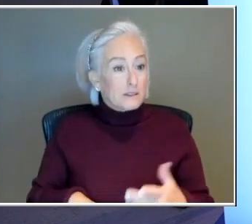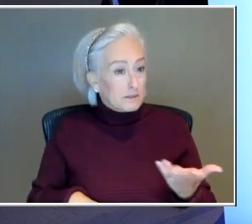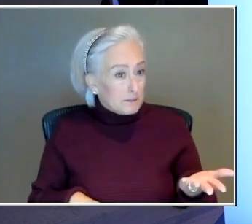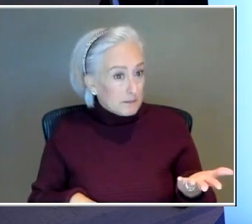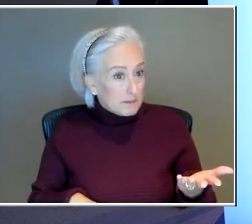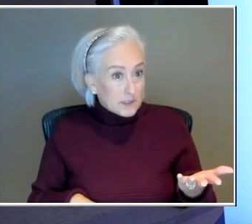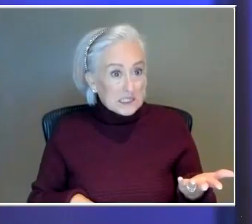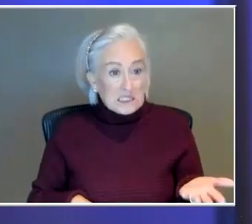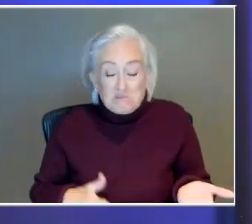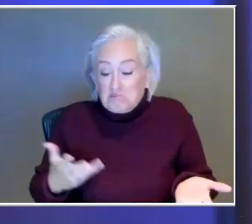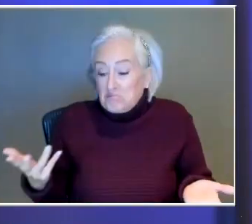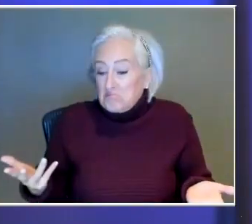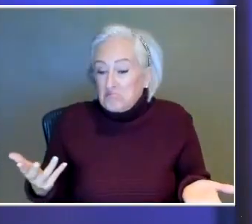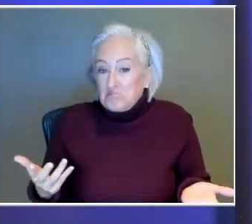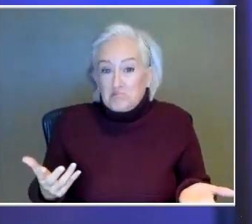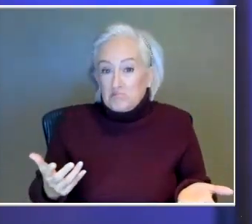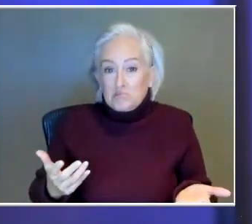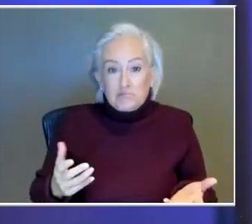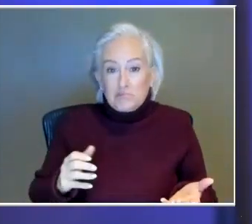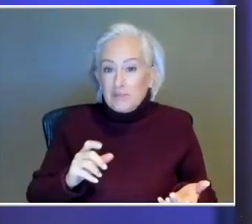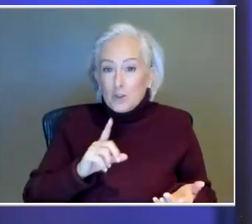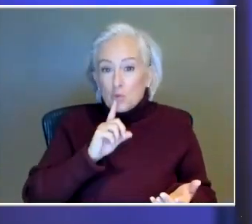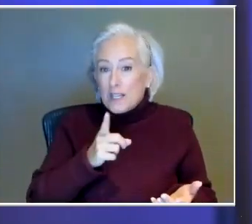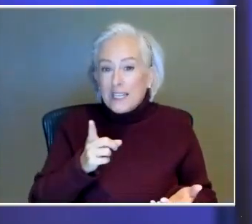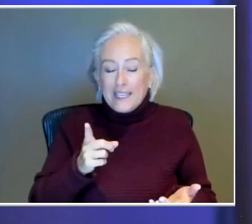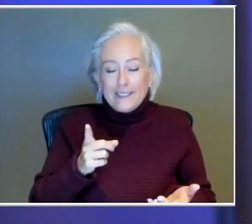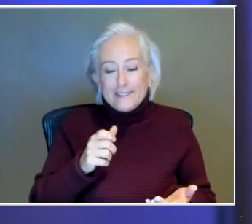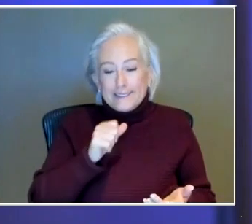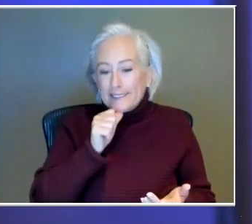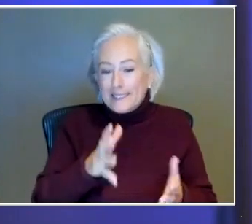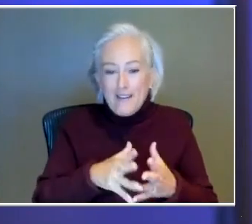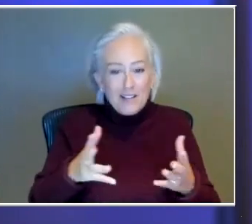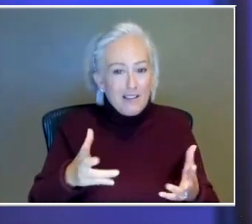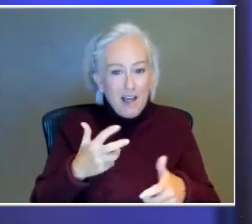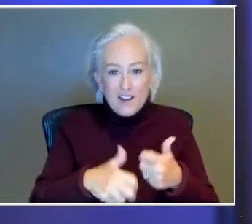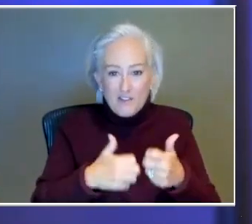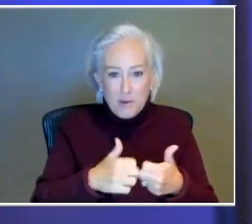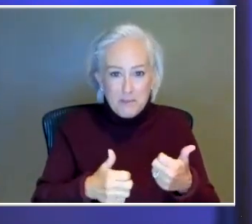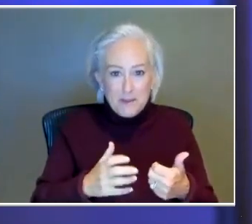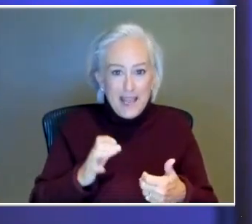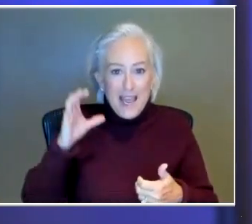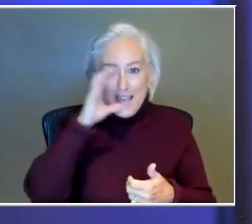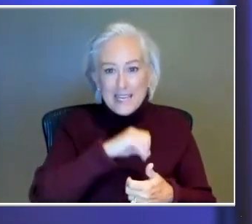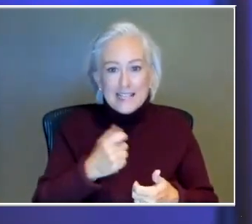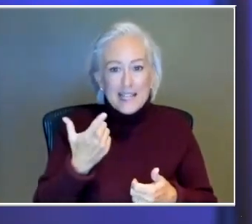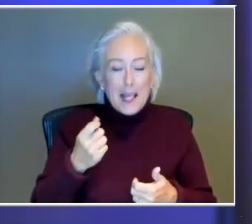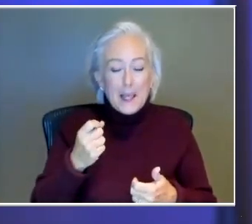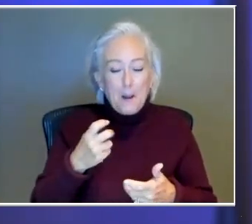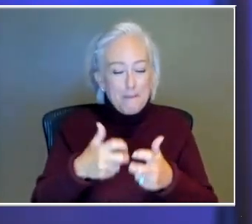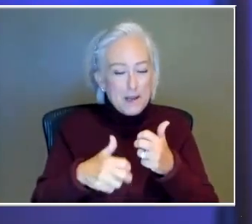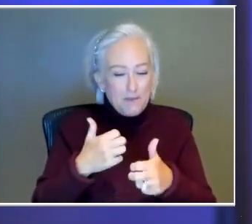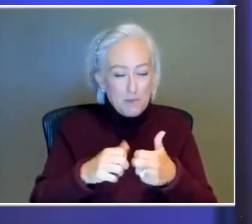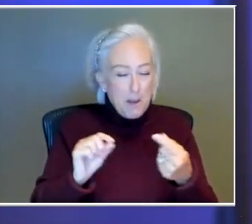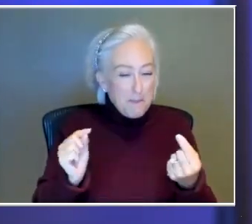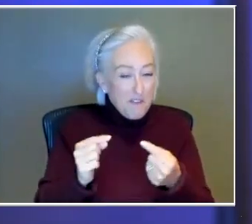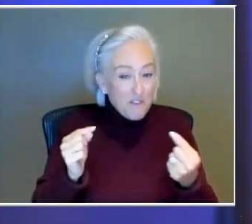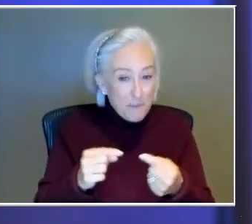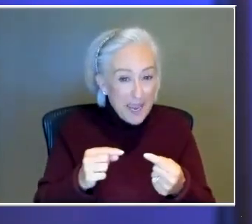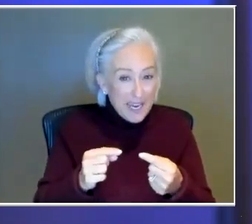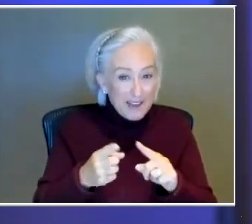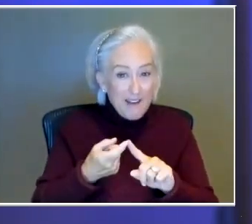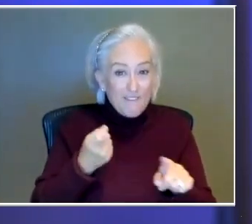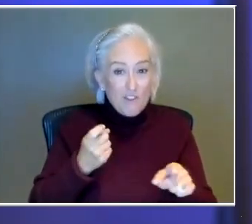even have really hardly any problem. You have the pains afterwards, like the nerve, I guess you call it nerve damage from it, but that's